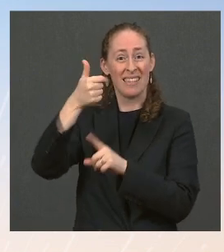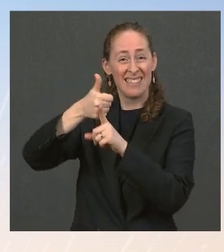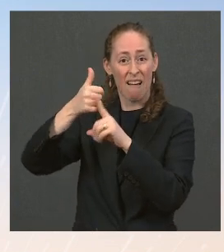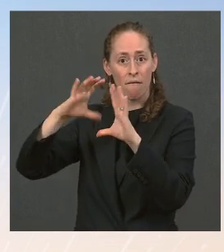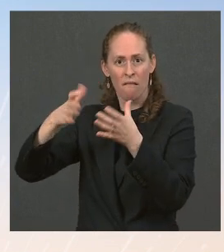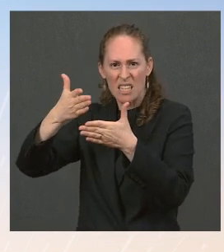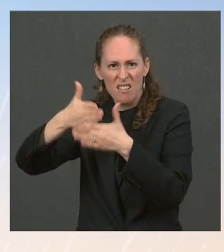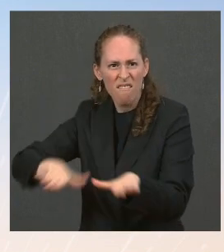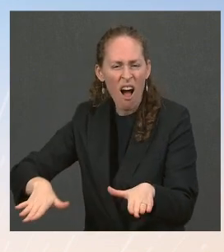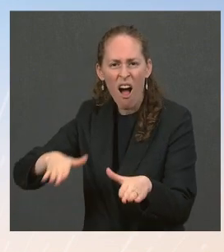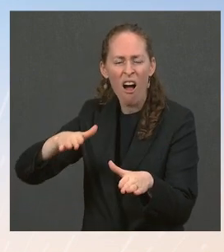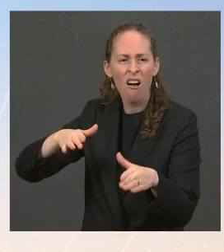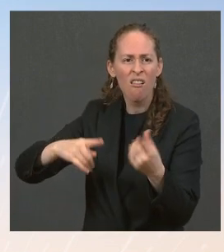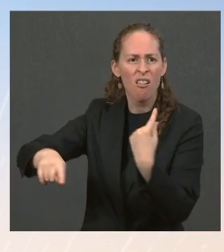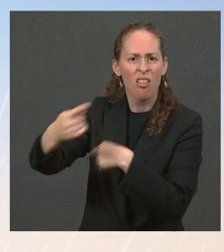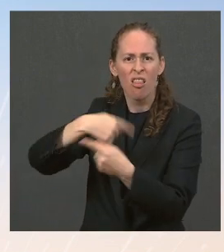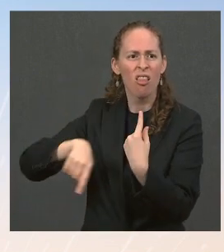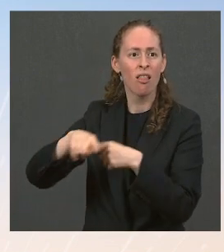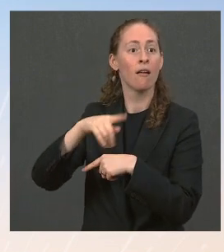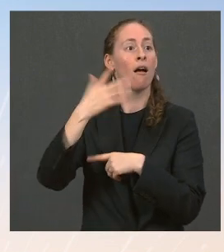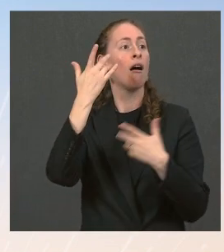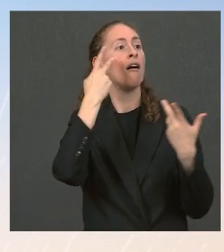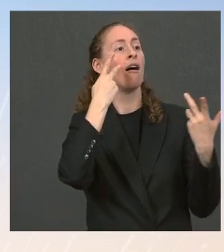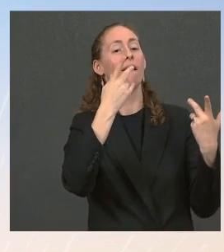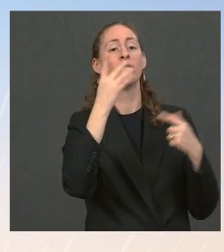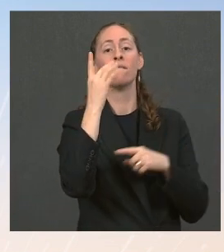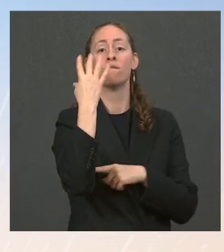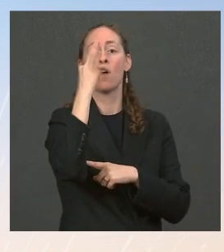agenda. France is furious at the U.S. There's